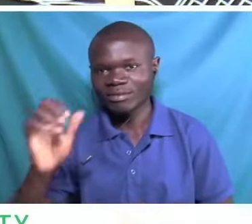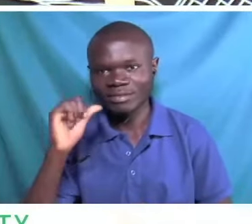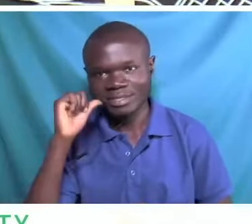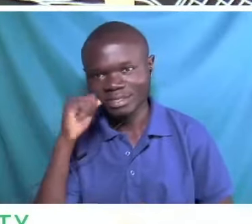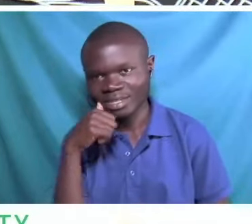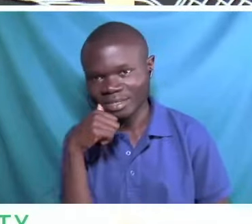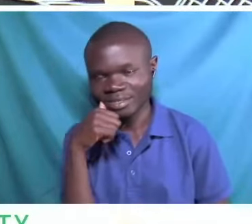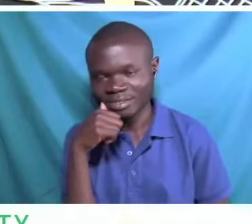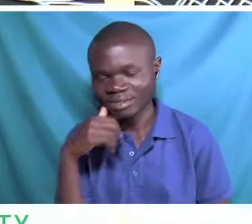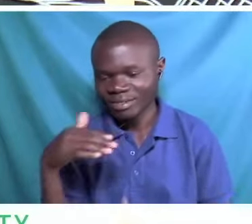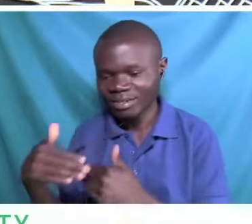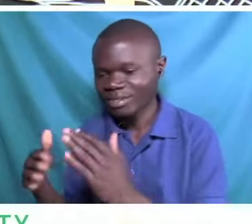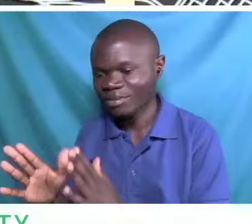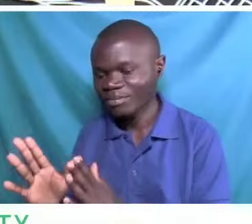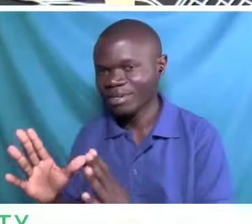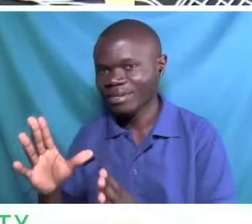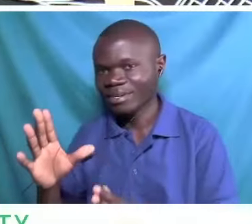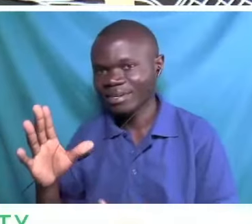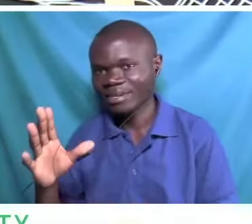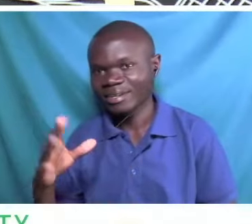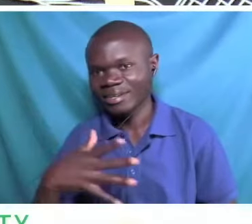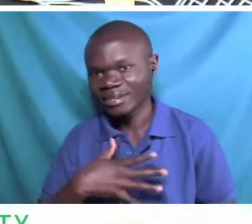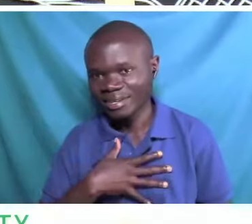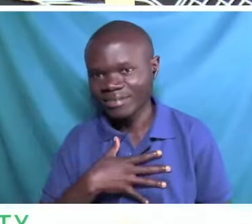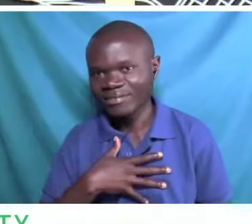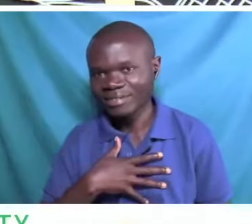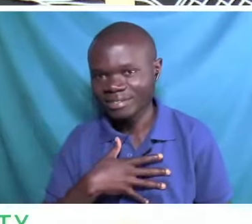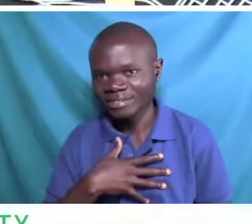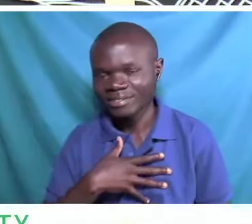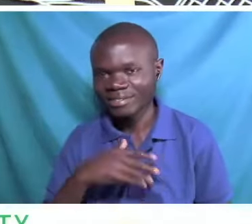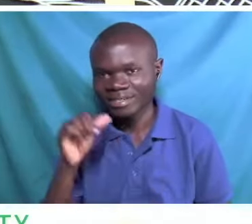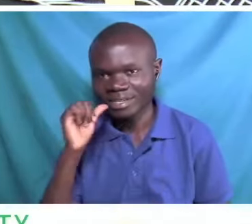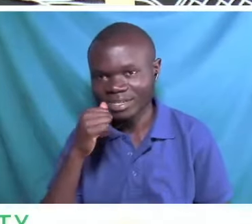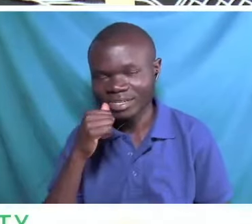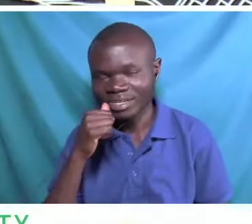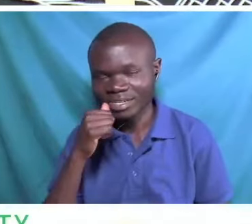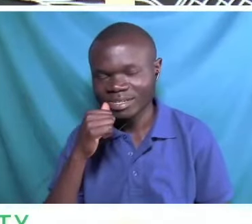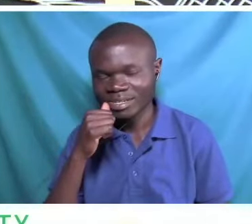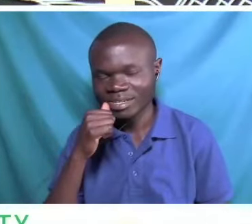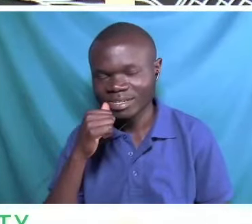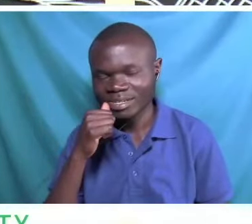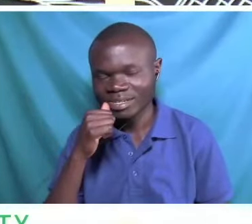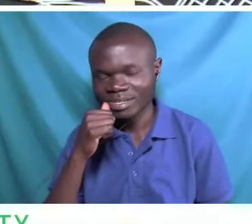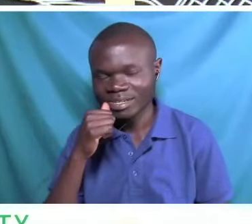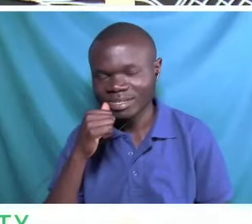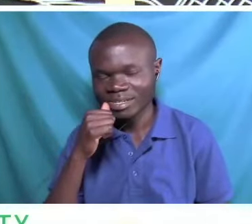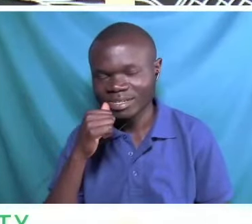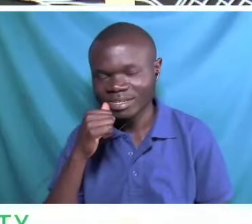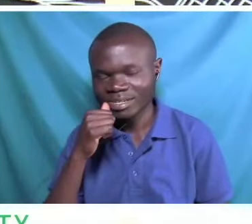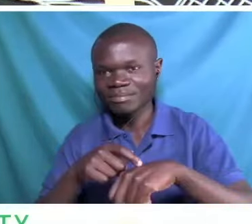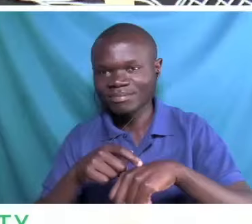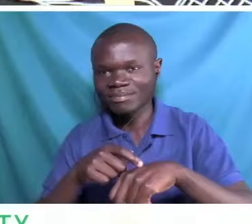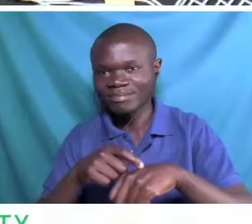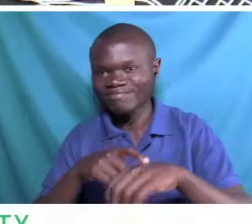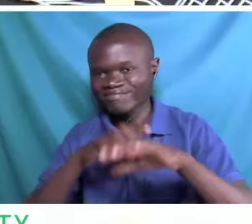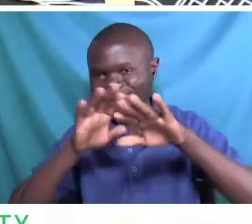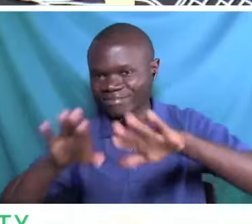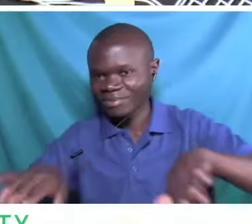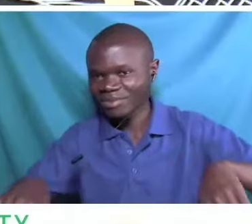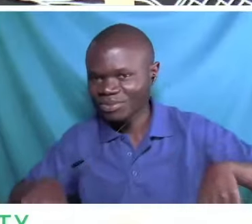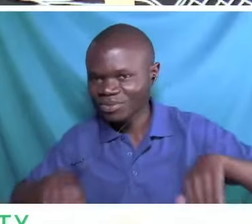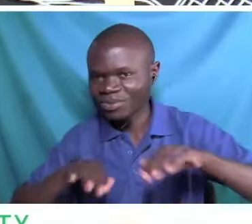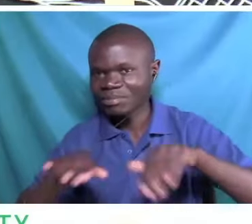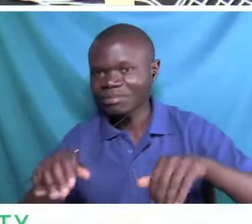leave is nice. Yes, I had all the time to do everything, to swim and to do everything.